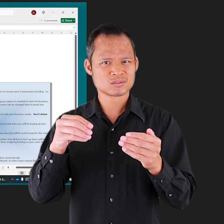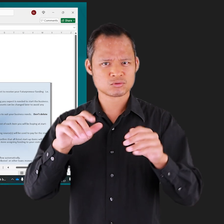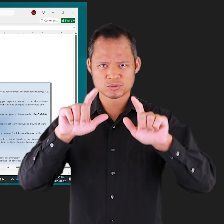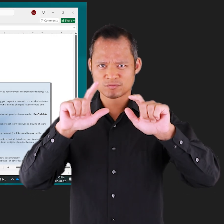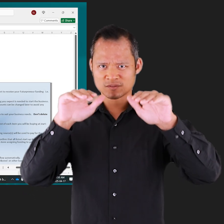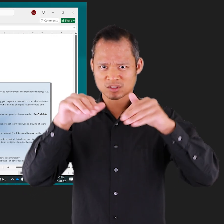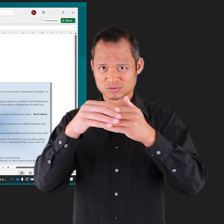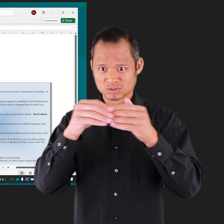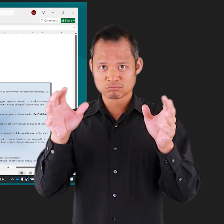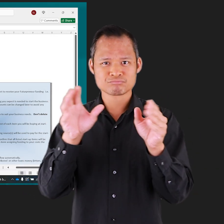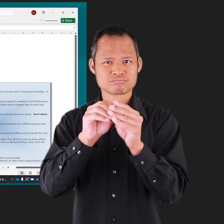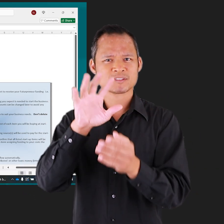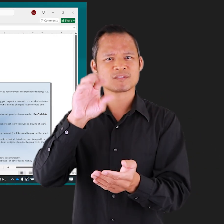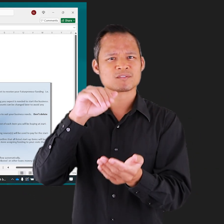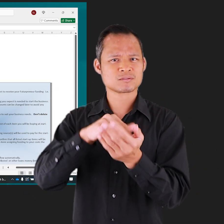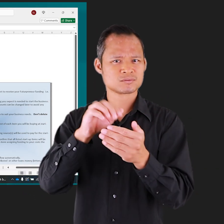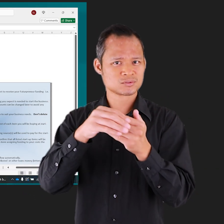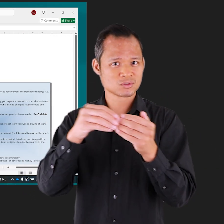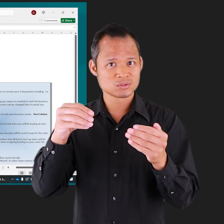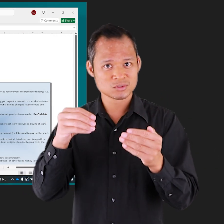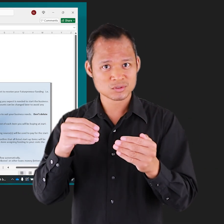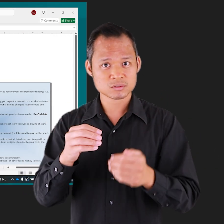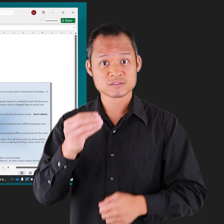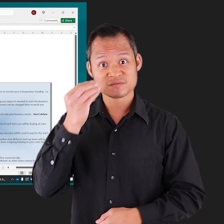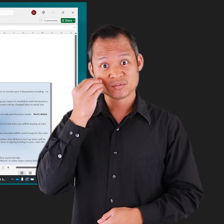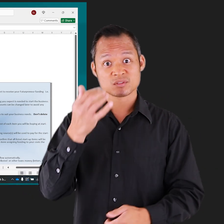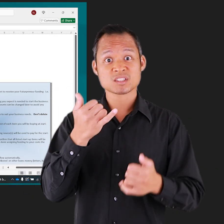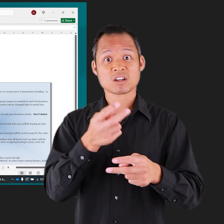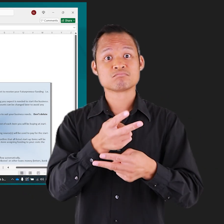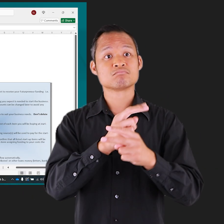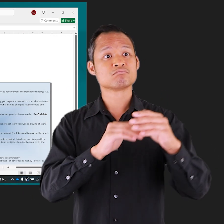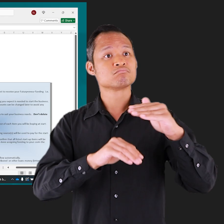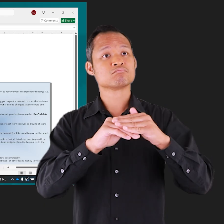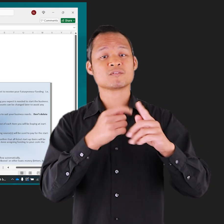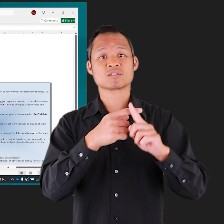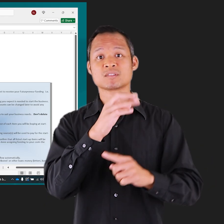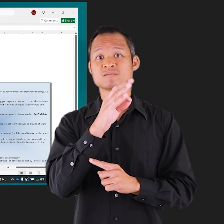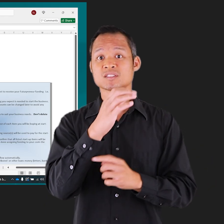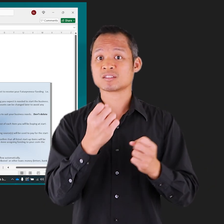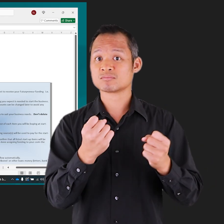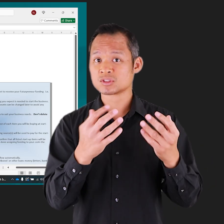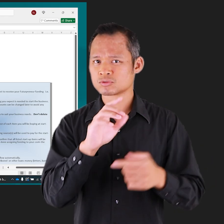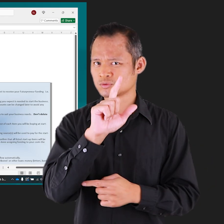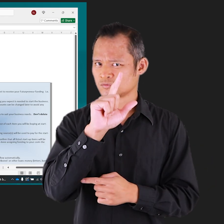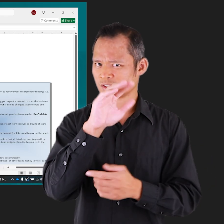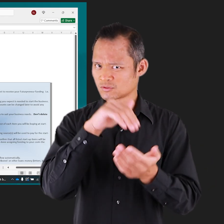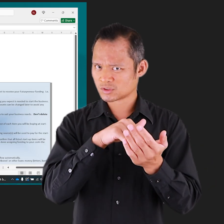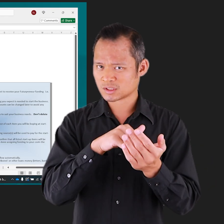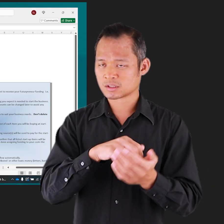need is $50,000, 25 plus 25. At the time of this video, the maximum you can borrow